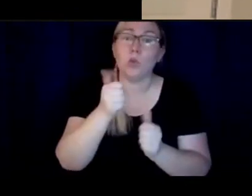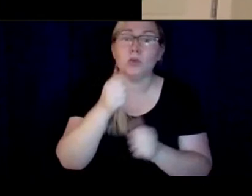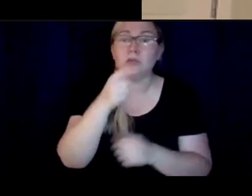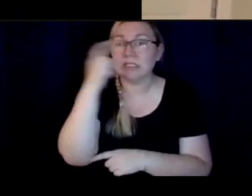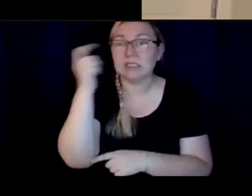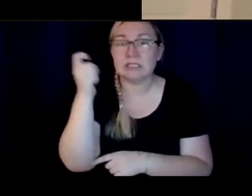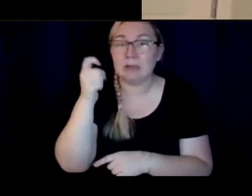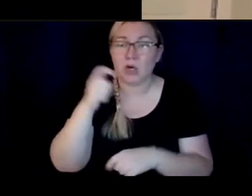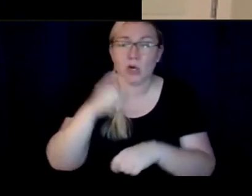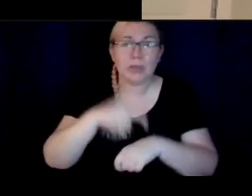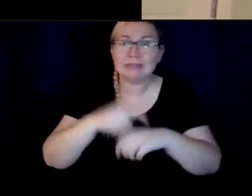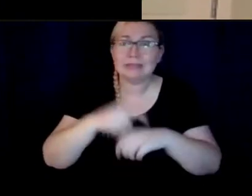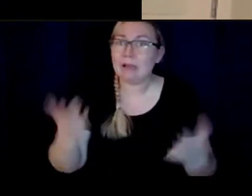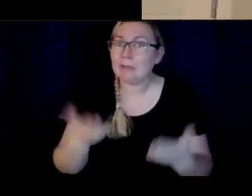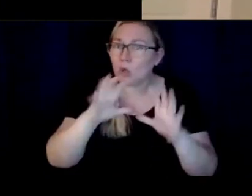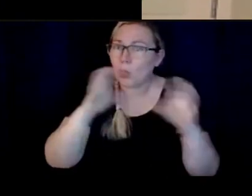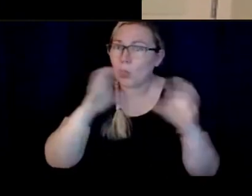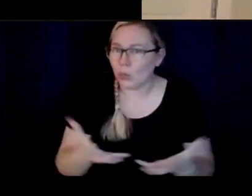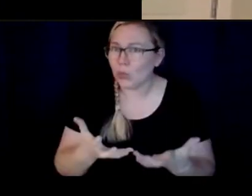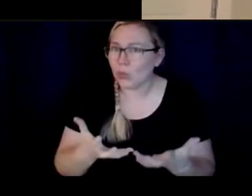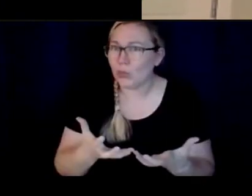earth.